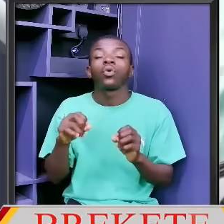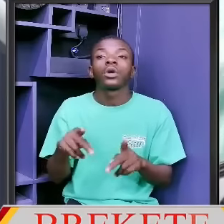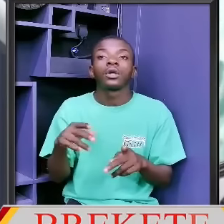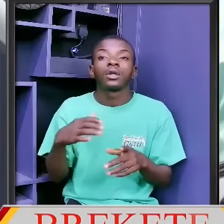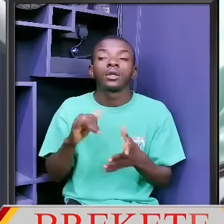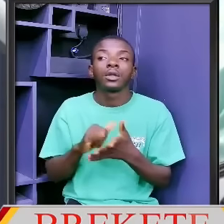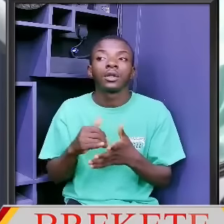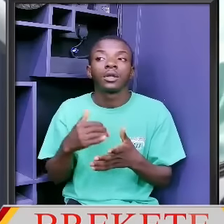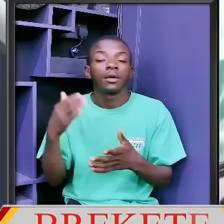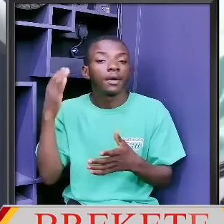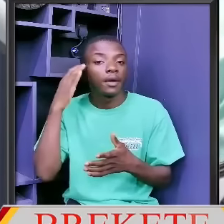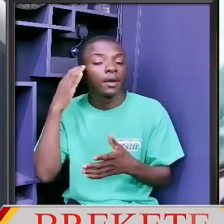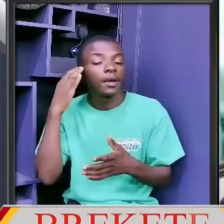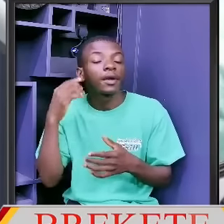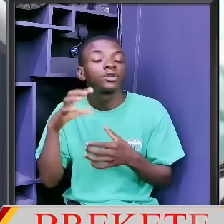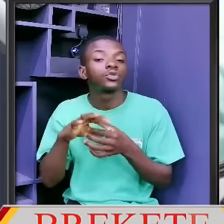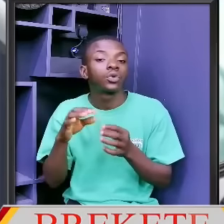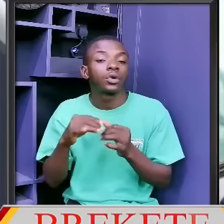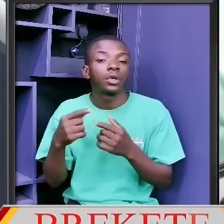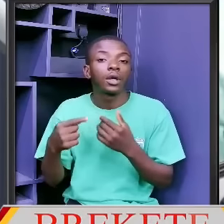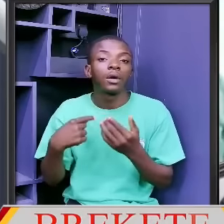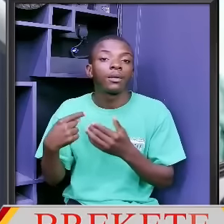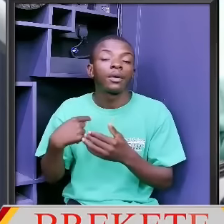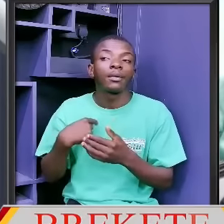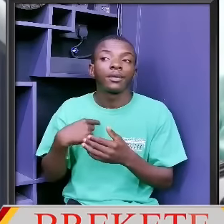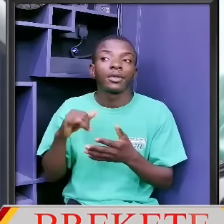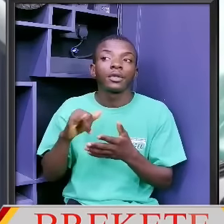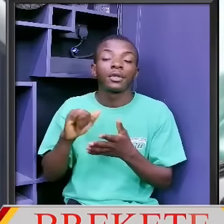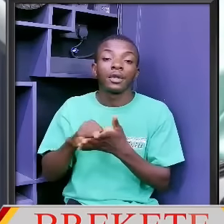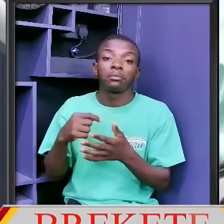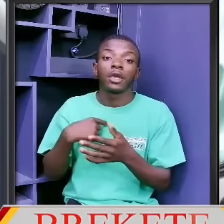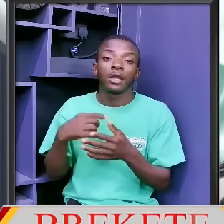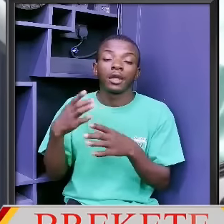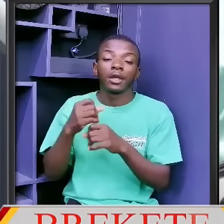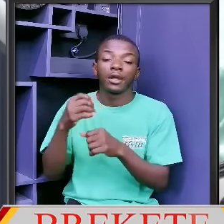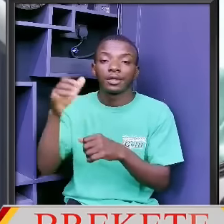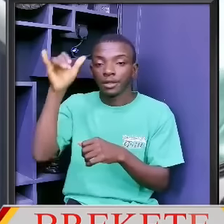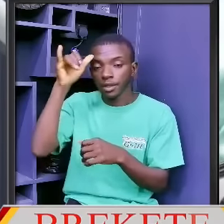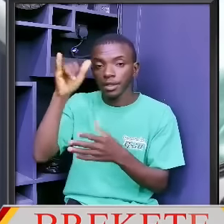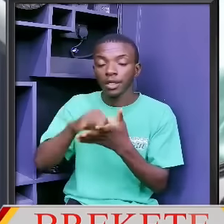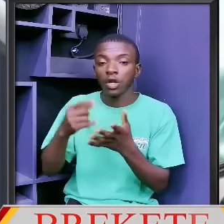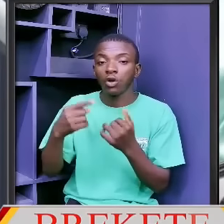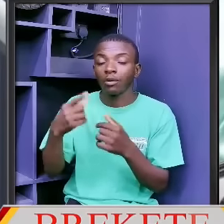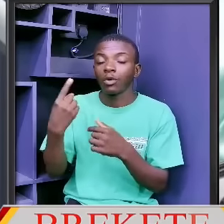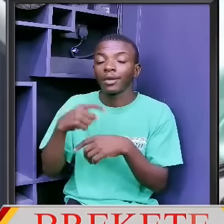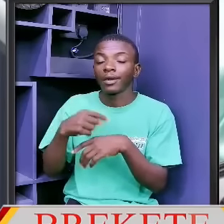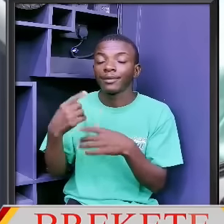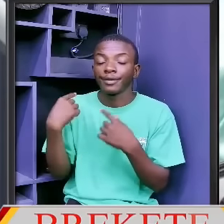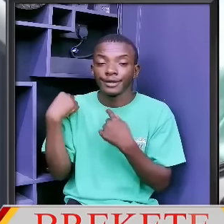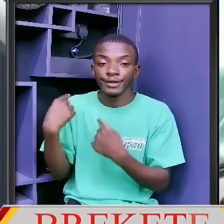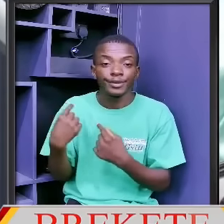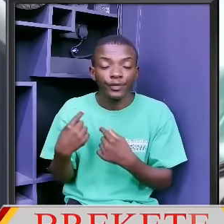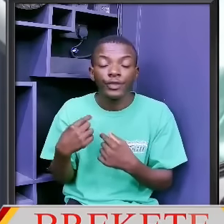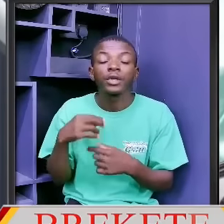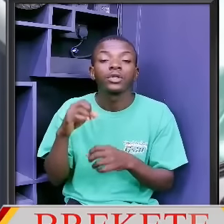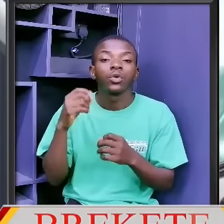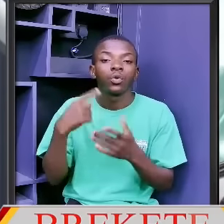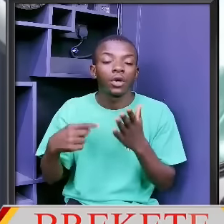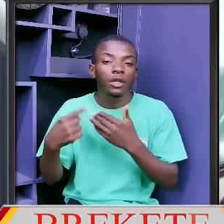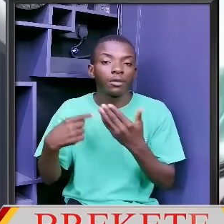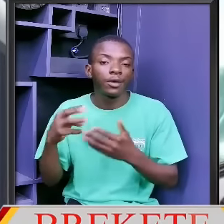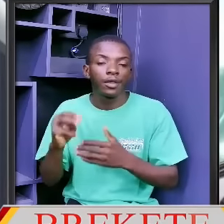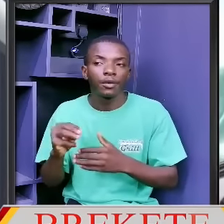hear story about me. She been I me get those cows way been they come one time like this. I say, so what